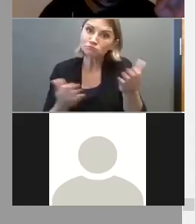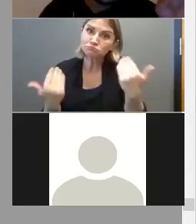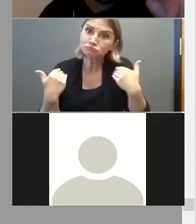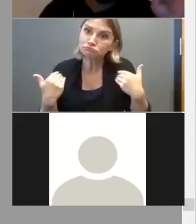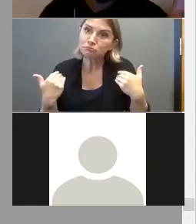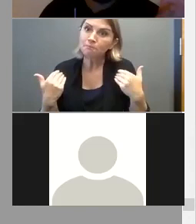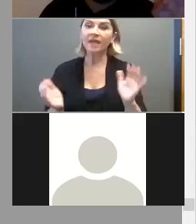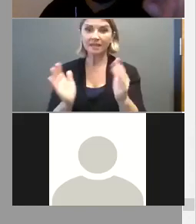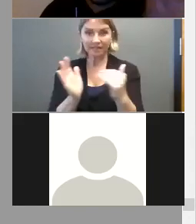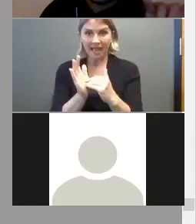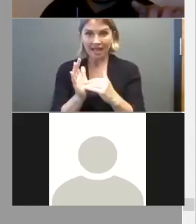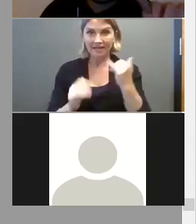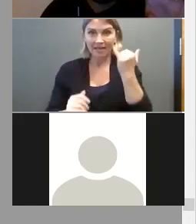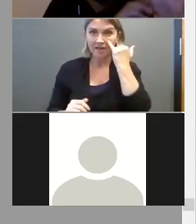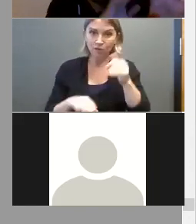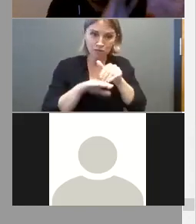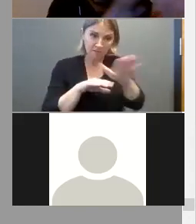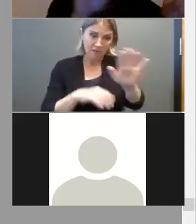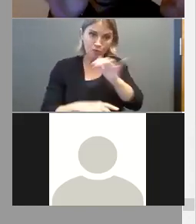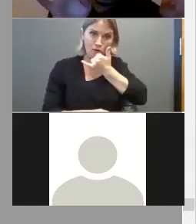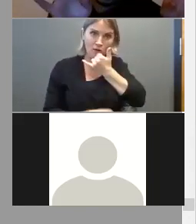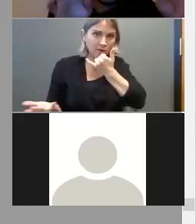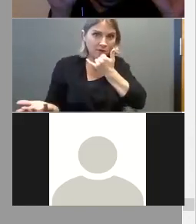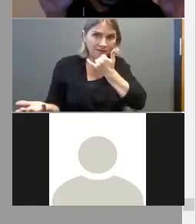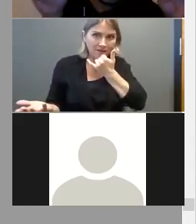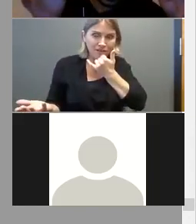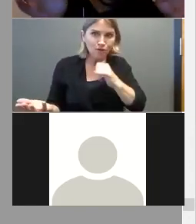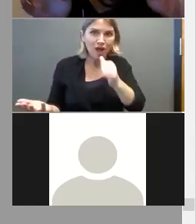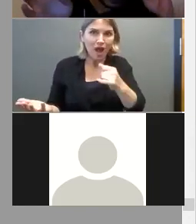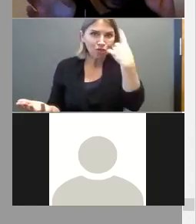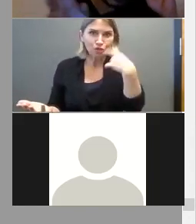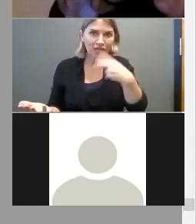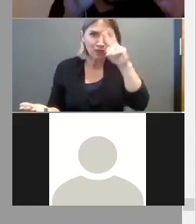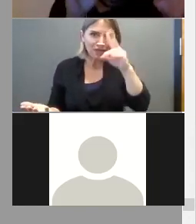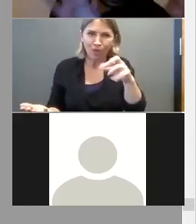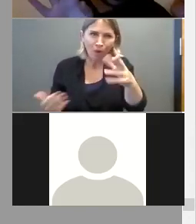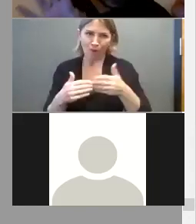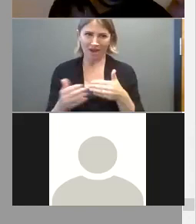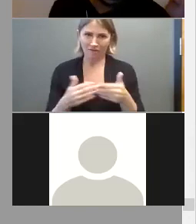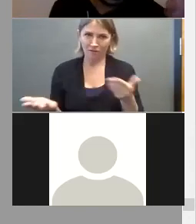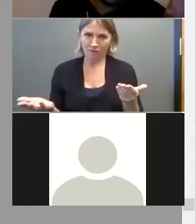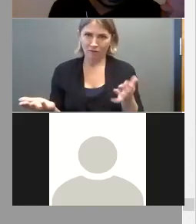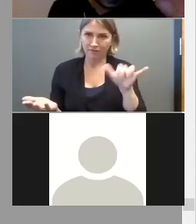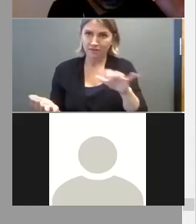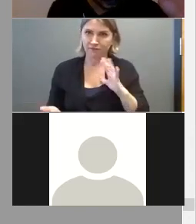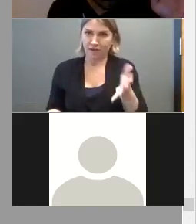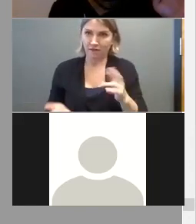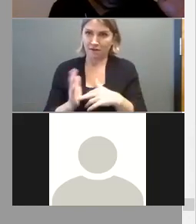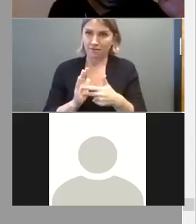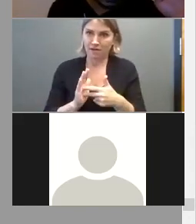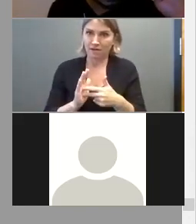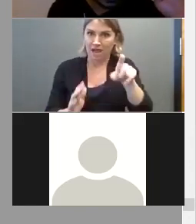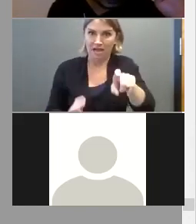you, again, if you submit a wrong answer, you're not going to look like an idiot or whatever. It's fine. I mean, I need